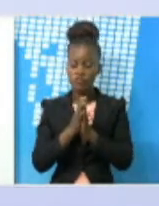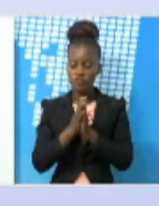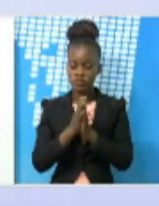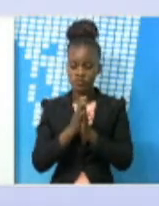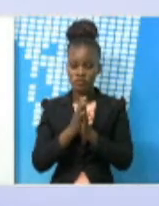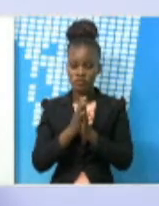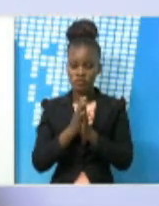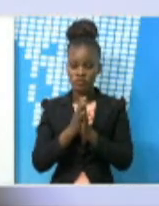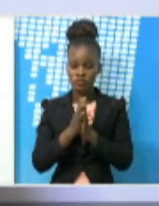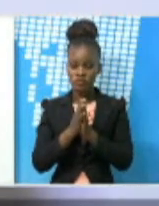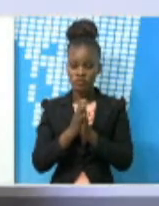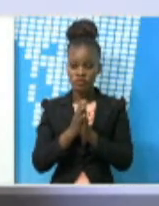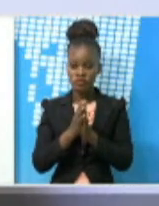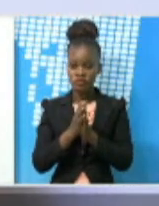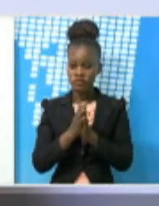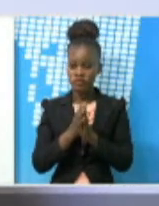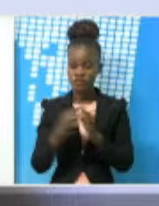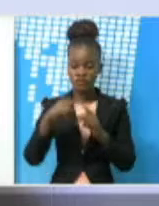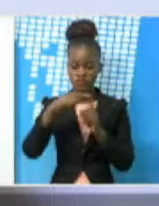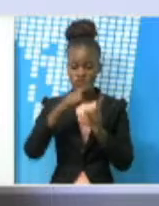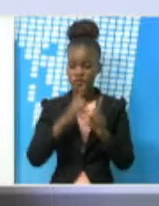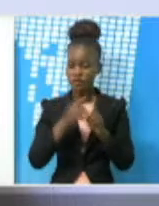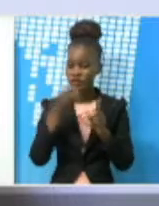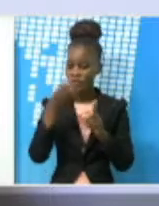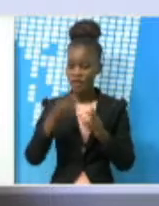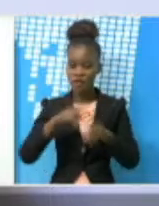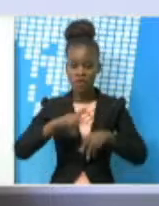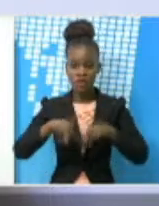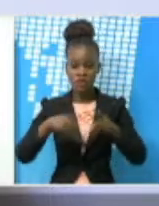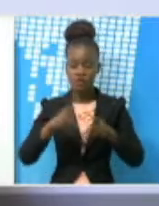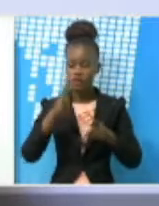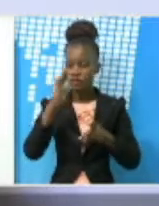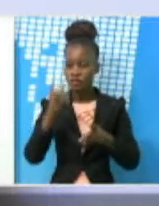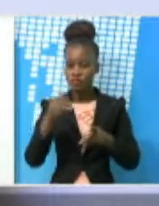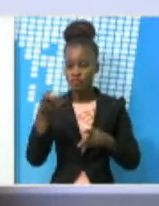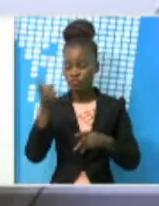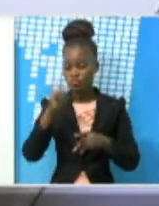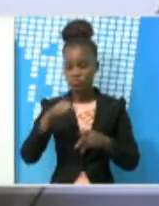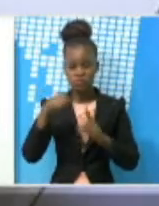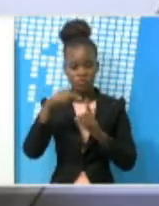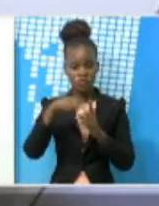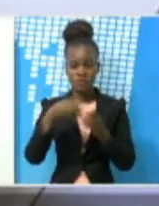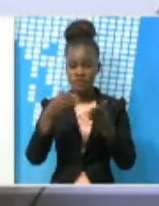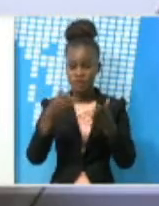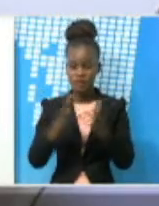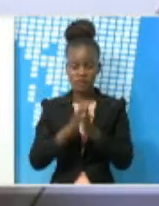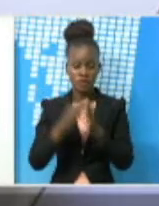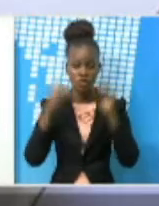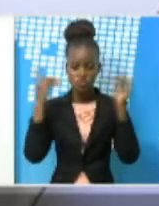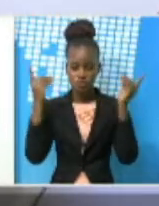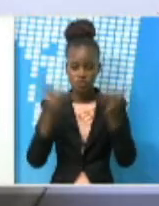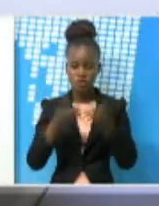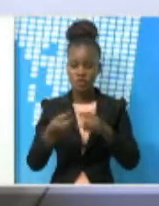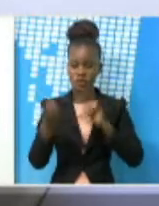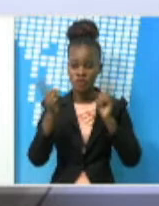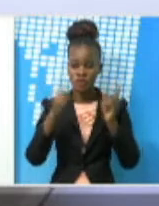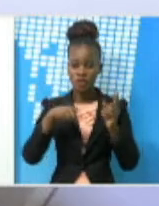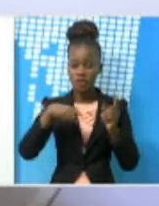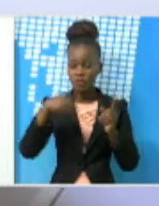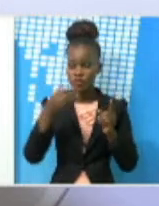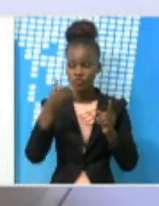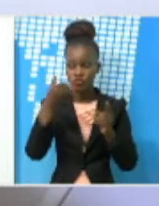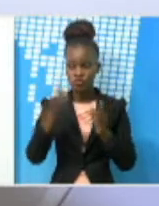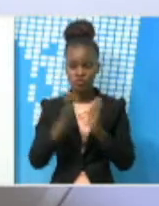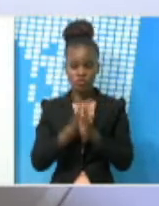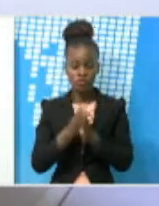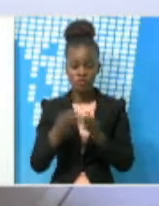development bank to reach out to the people by bringing these resources to them. Dr. Francis Mwesje, the chief economist officer